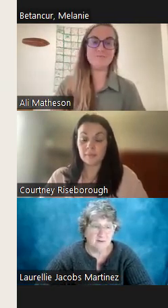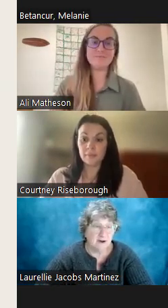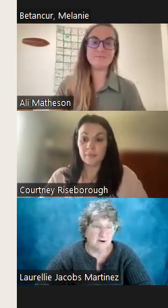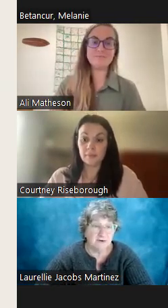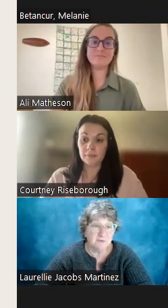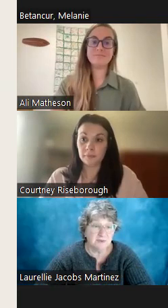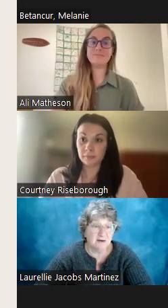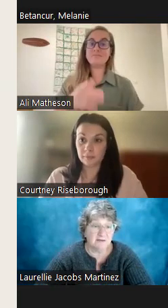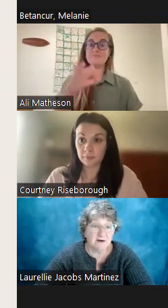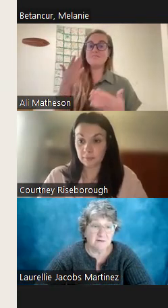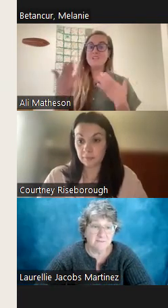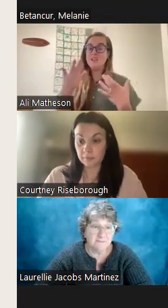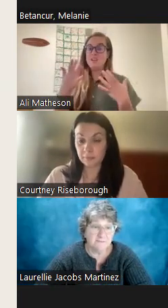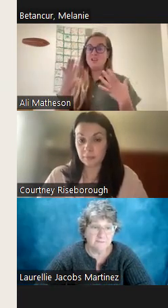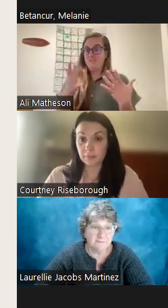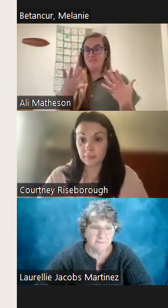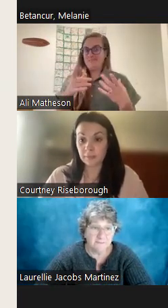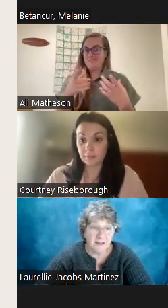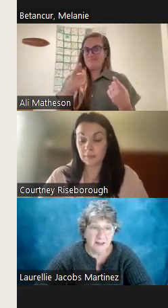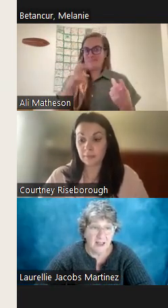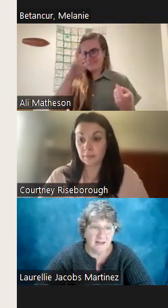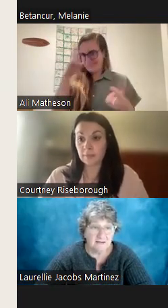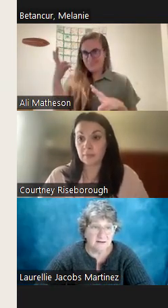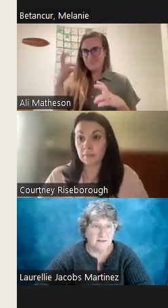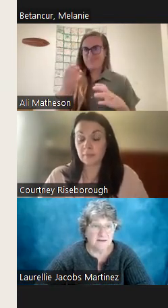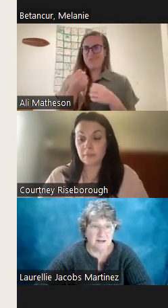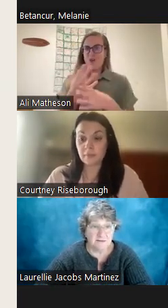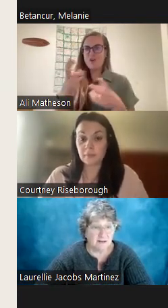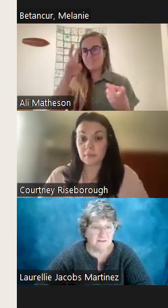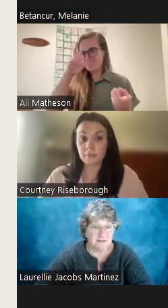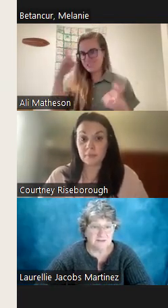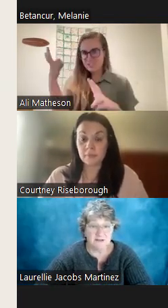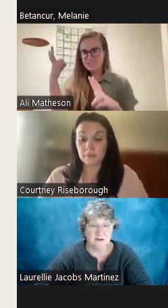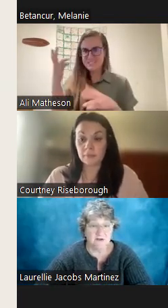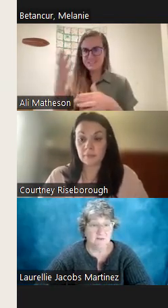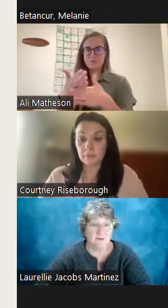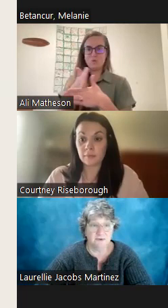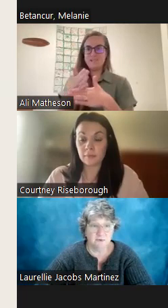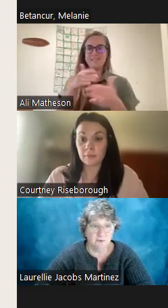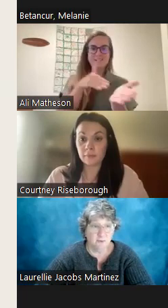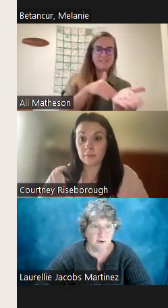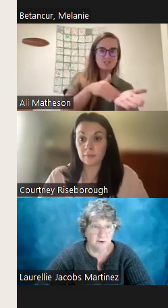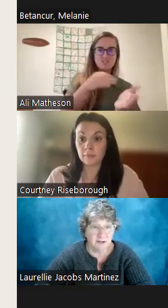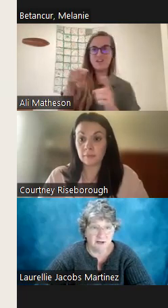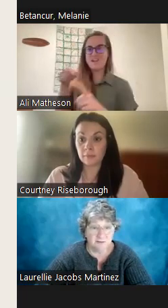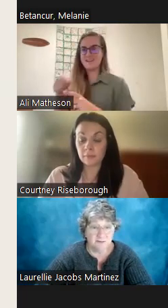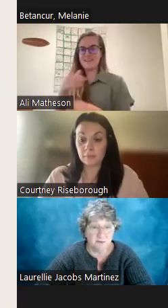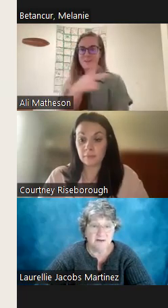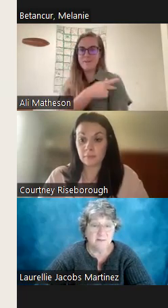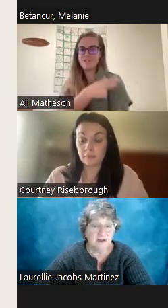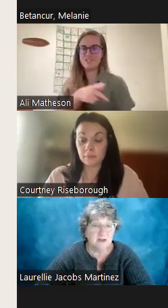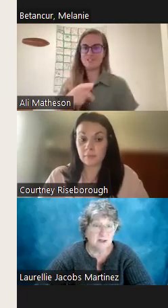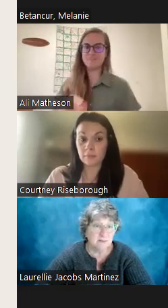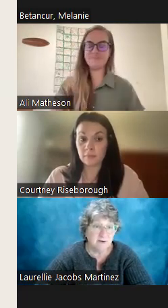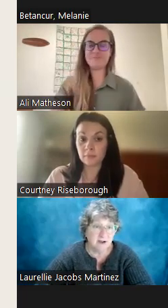There's a ton of barriers within healthcare. And the downside of this is it can contribute to poor communication